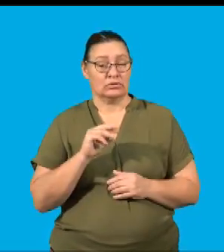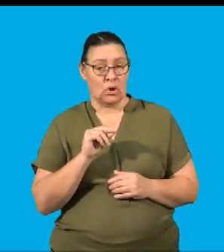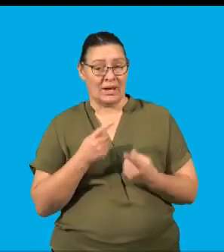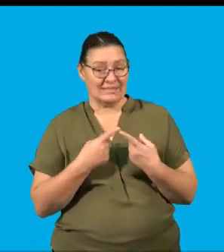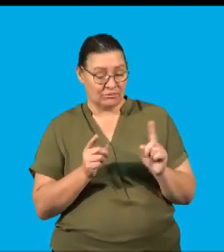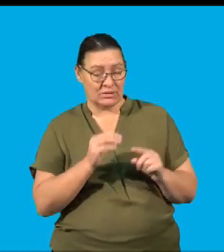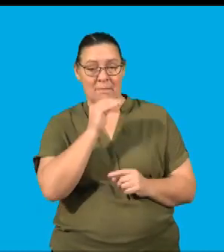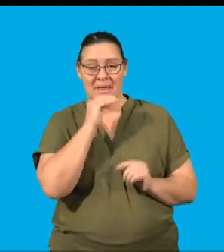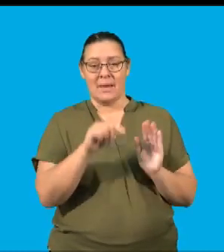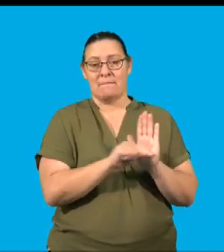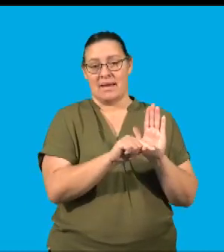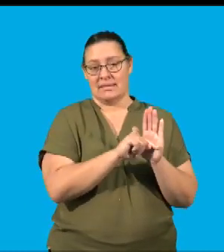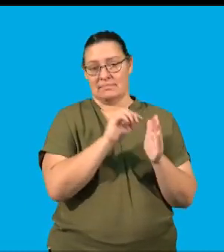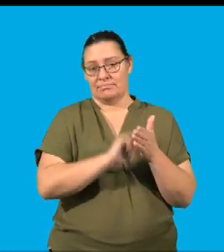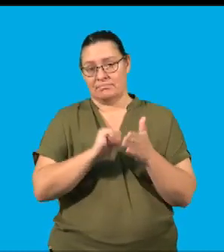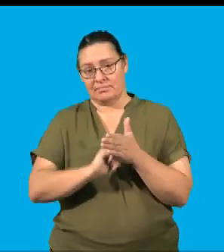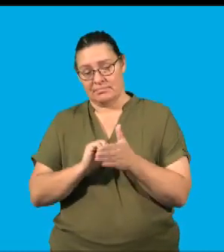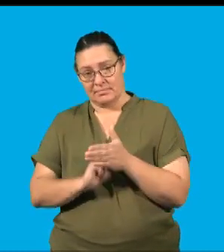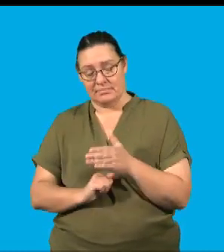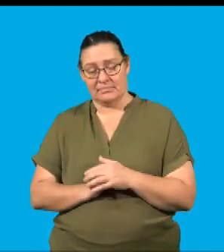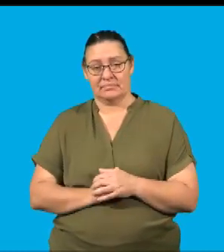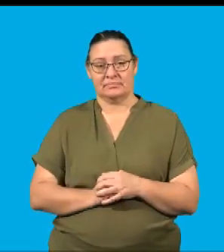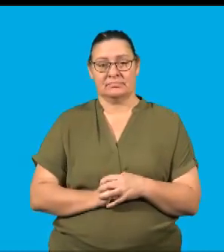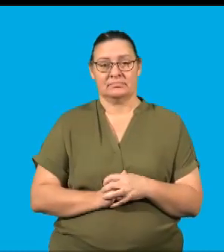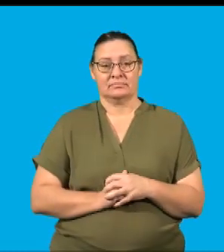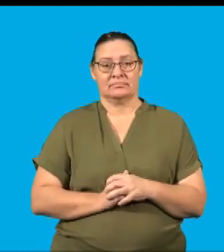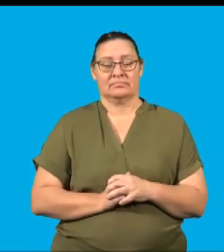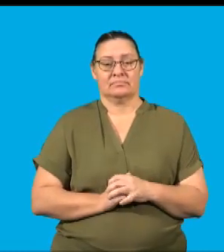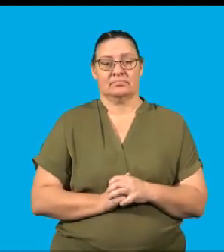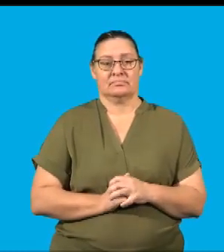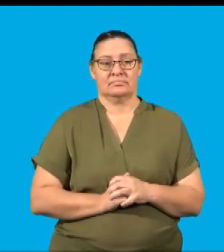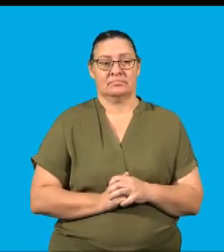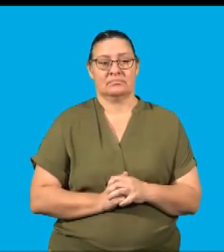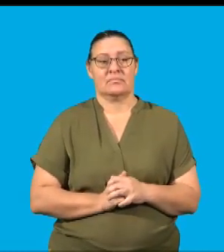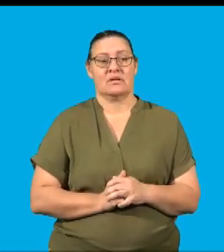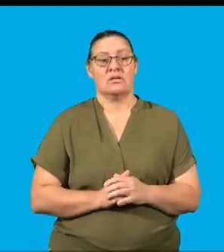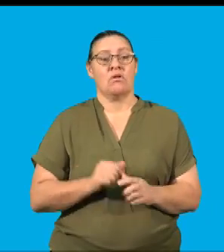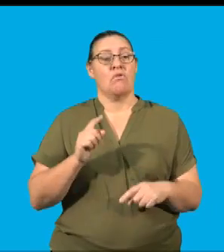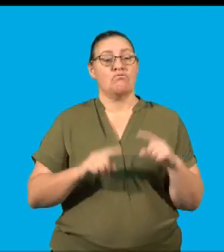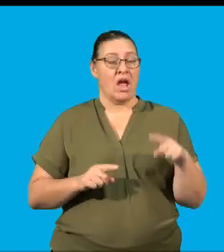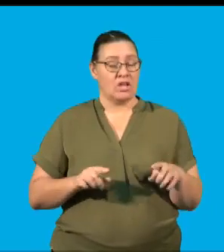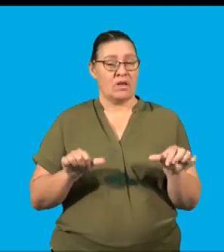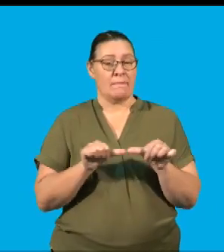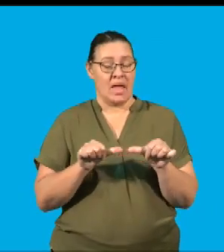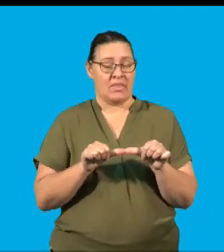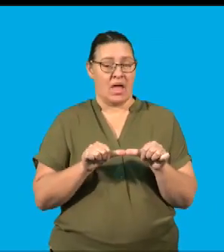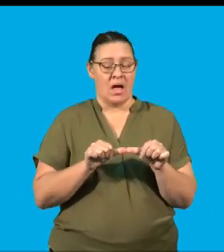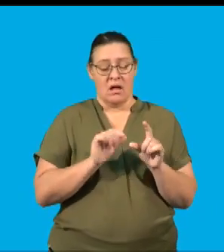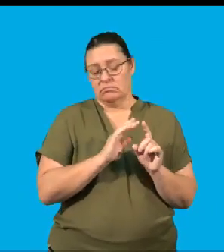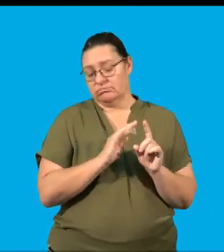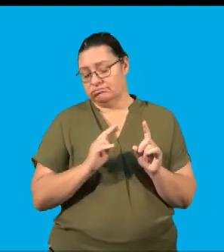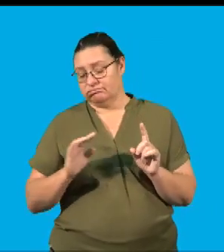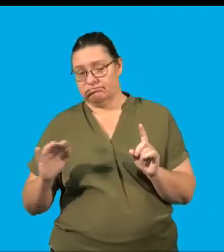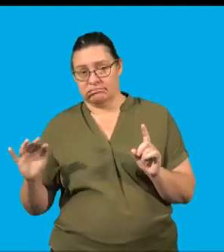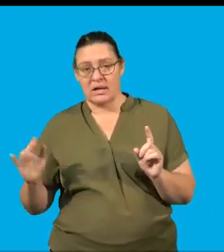the difference, we are talking about minus, or rather subtraction. So the range is a measure of spread because